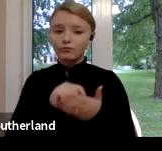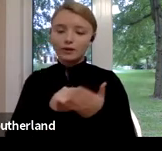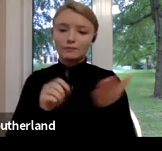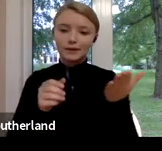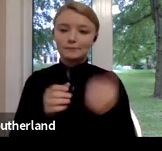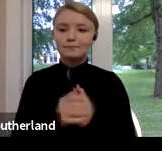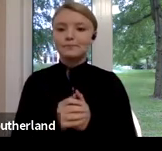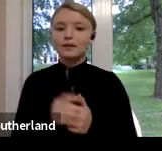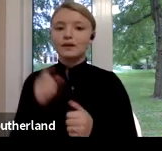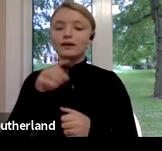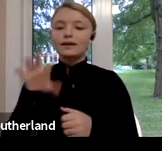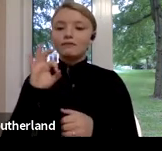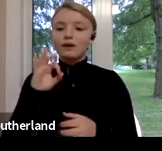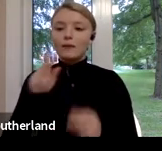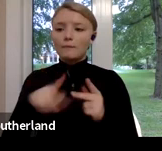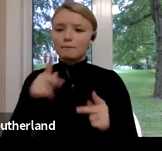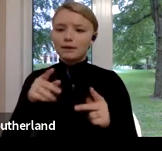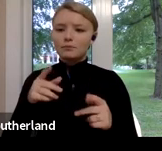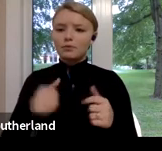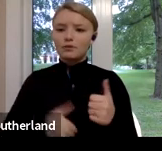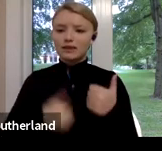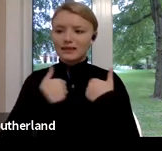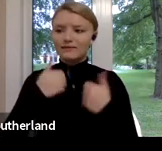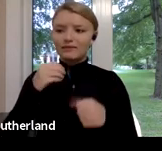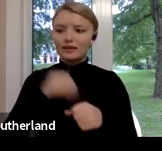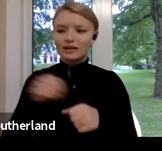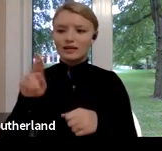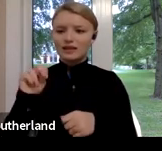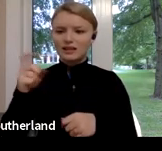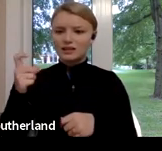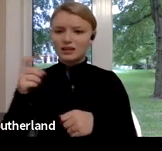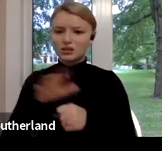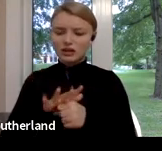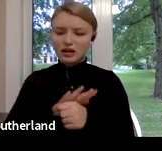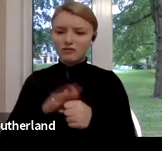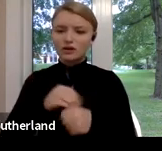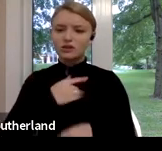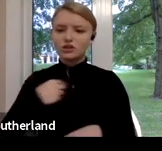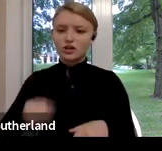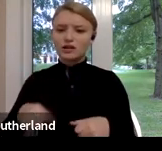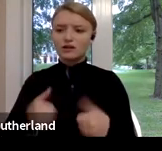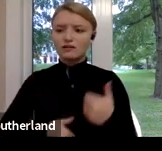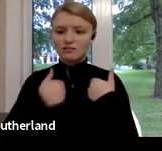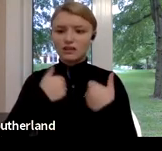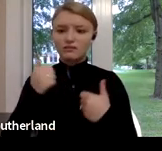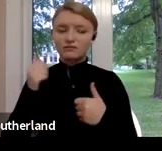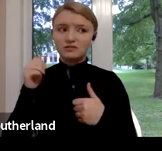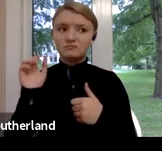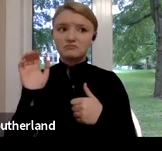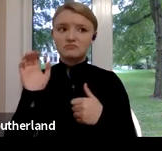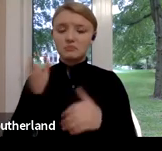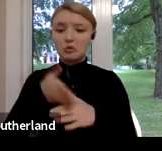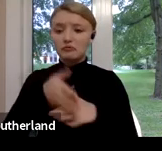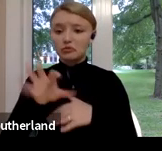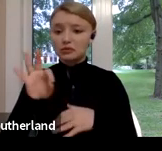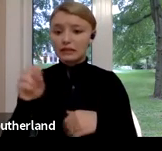the Ningxia region in China had exceptional lifespans. They regularly lived well into their 90s and beyond.